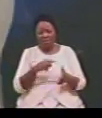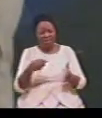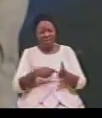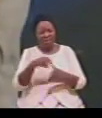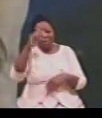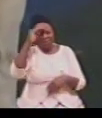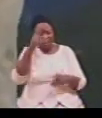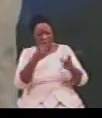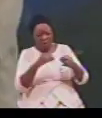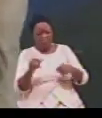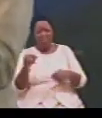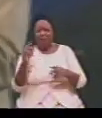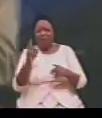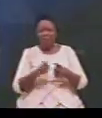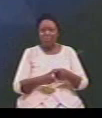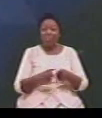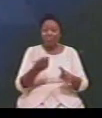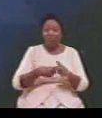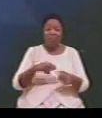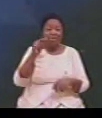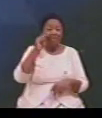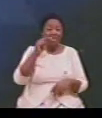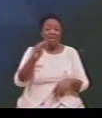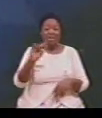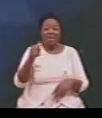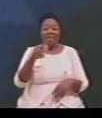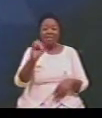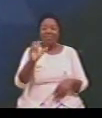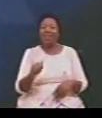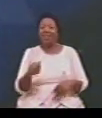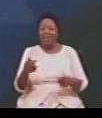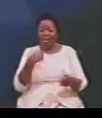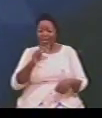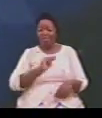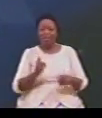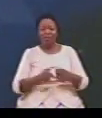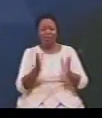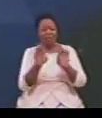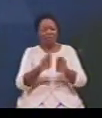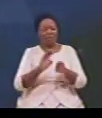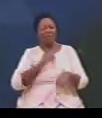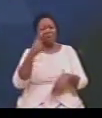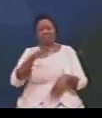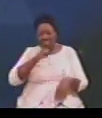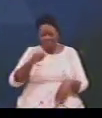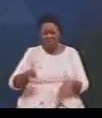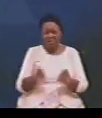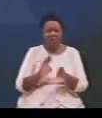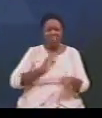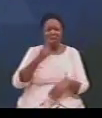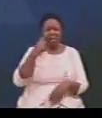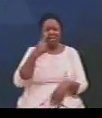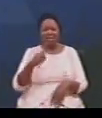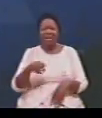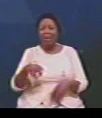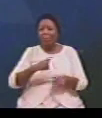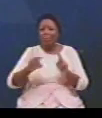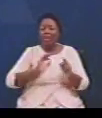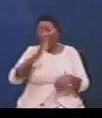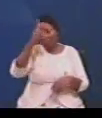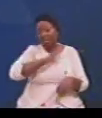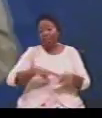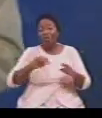man coming from Nigeria, telling us to close our eyes. Well, we'll not close our eyes. I didn't know. They told